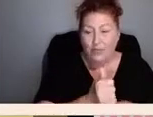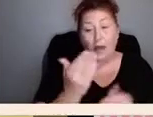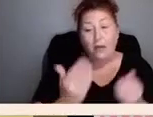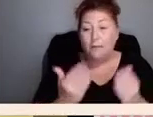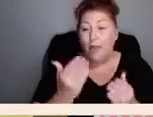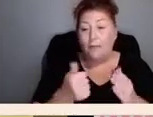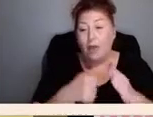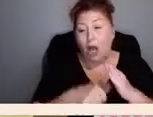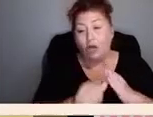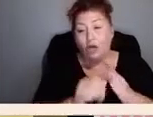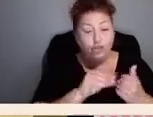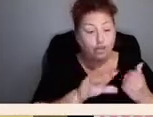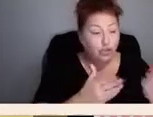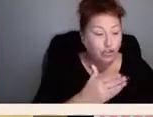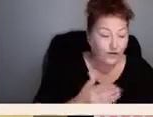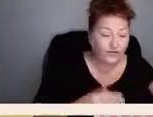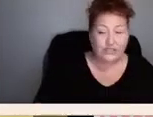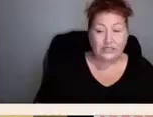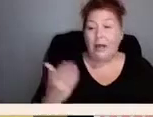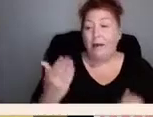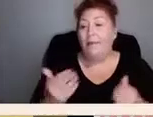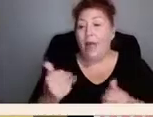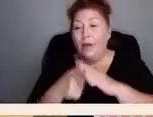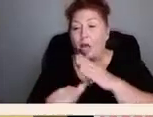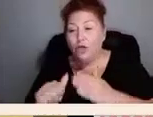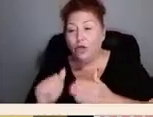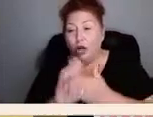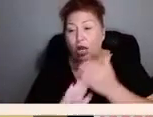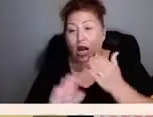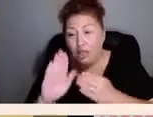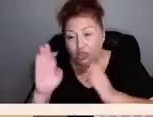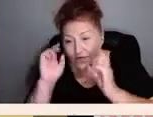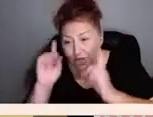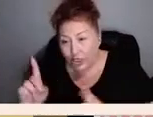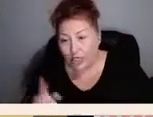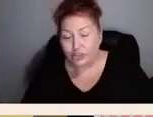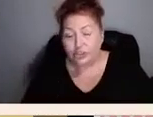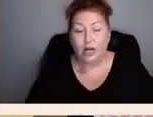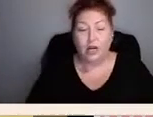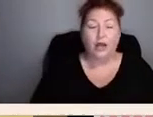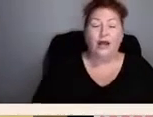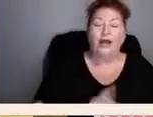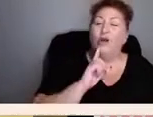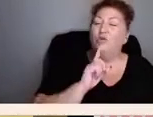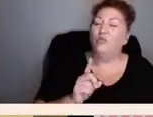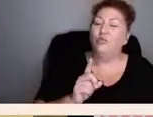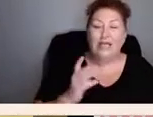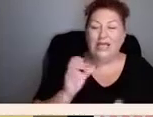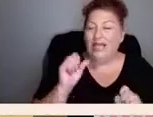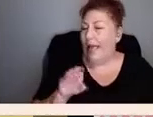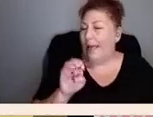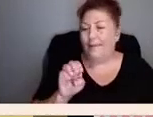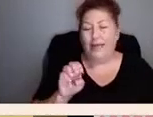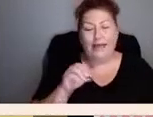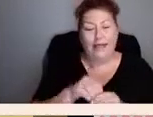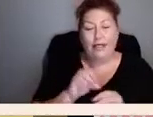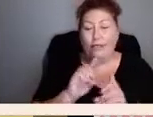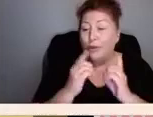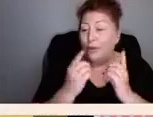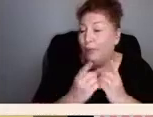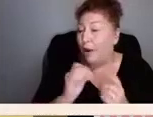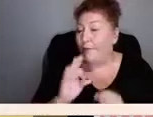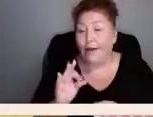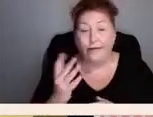might be in student services. It might be in the College of Education. It really, it could be in the Department